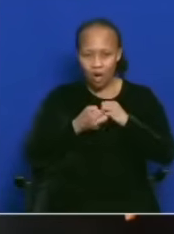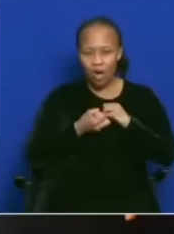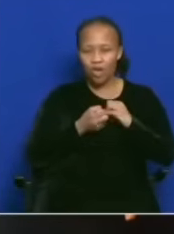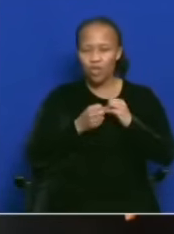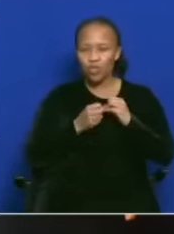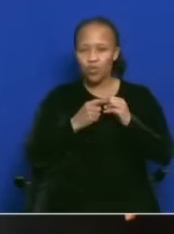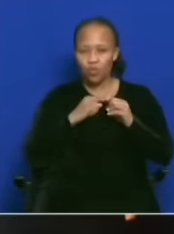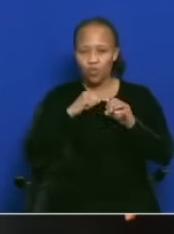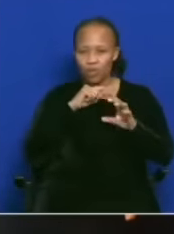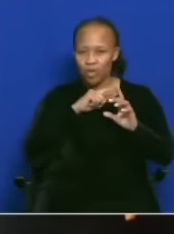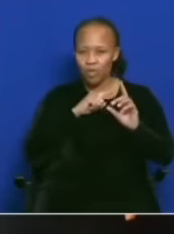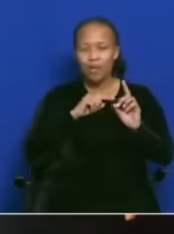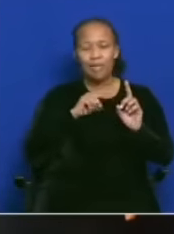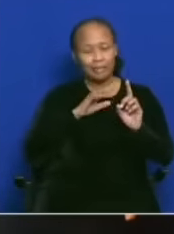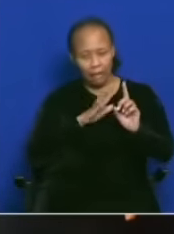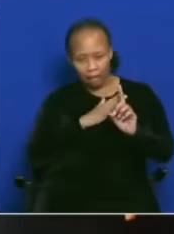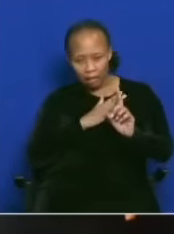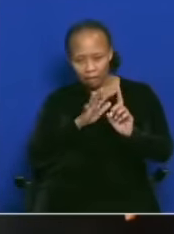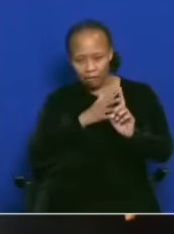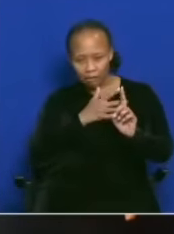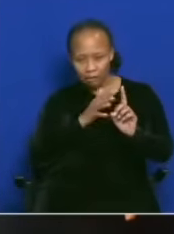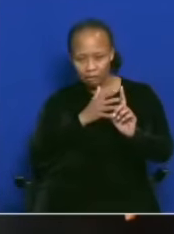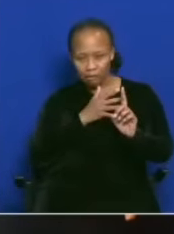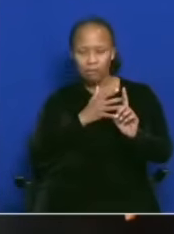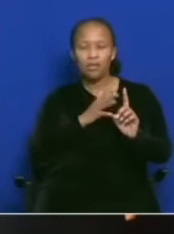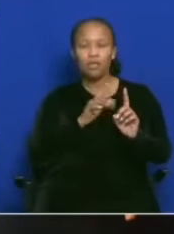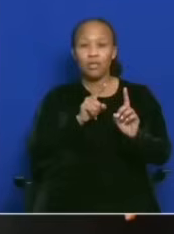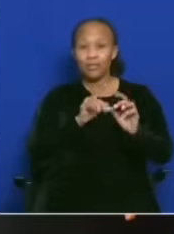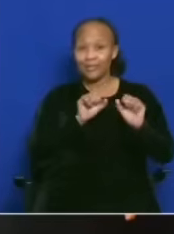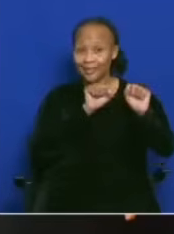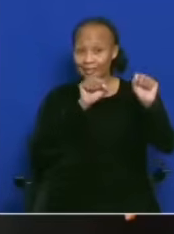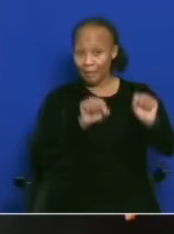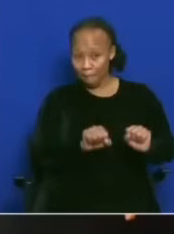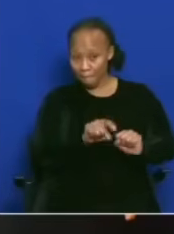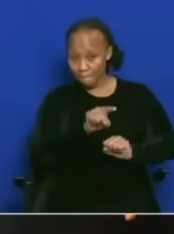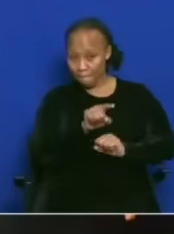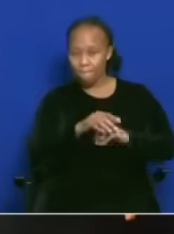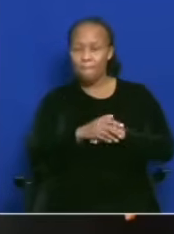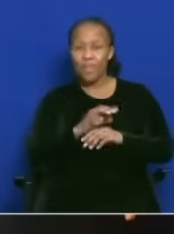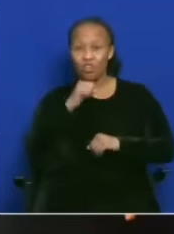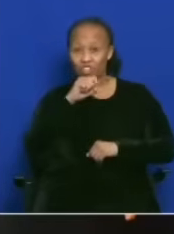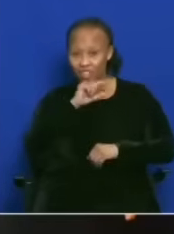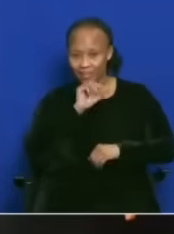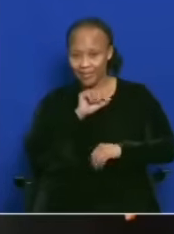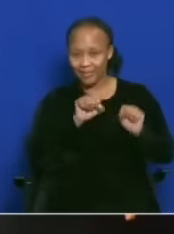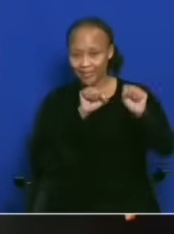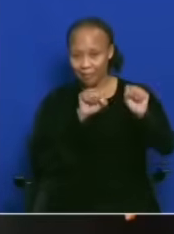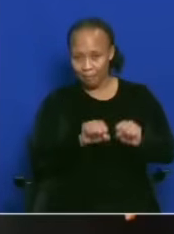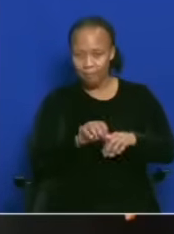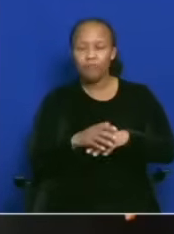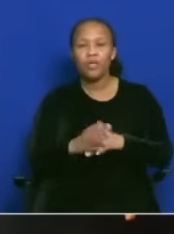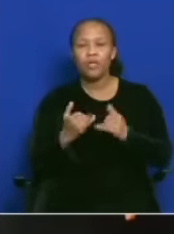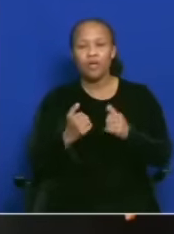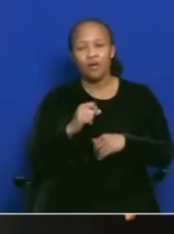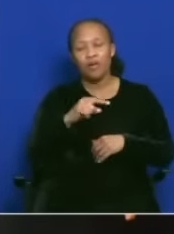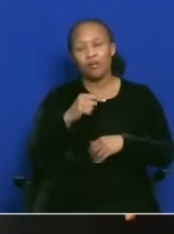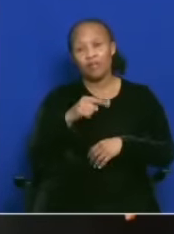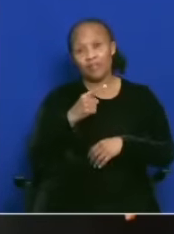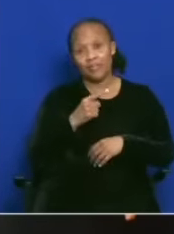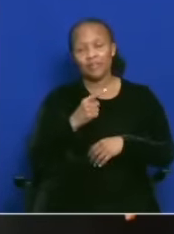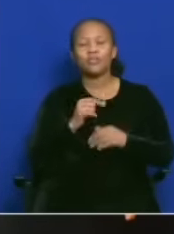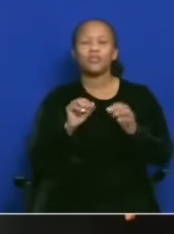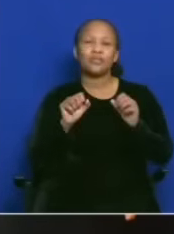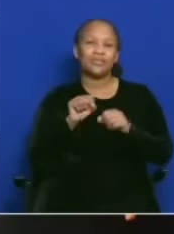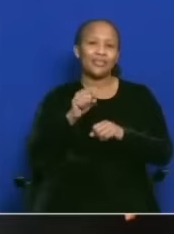is even advertised, there's engagement. And then it goes into a second phase where inside